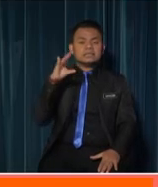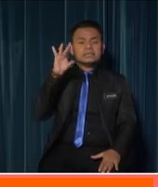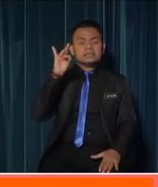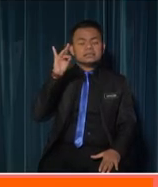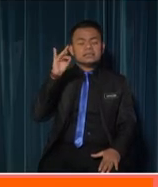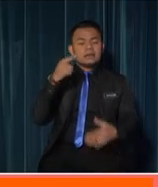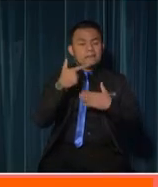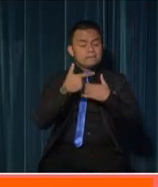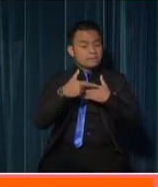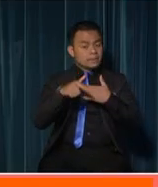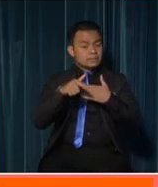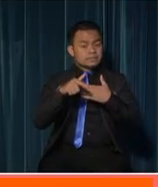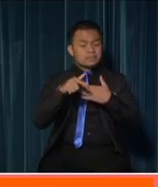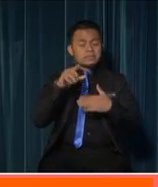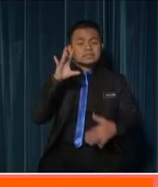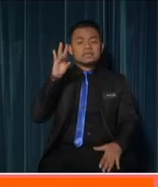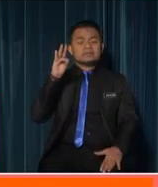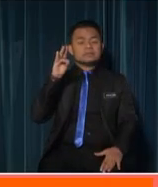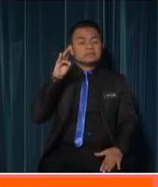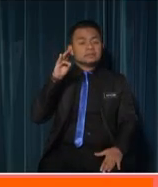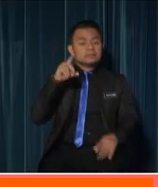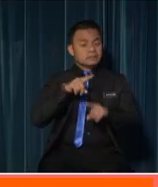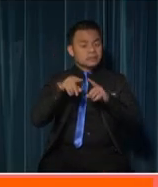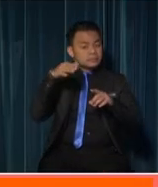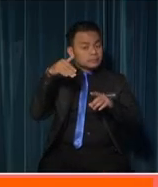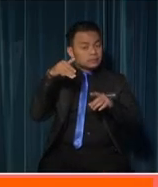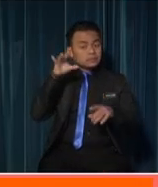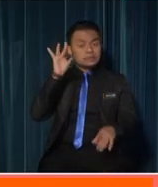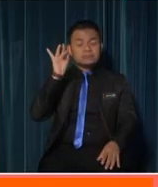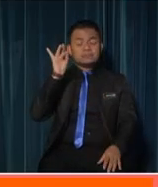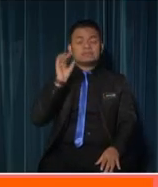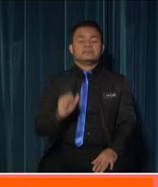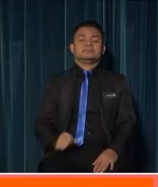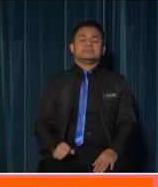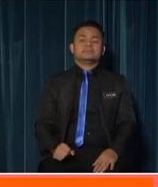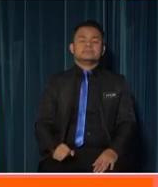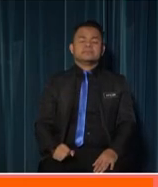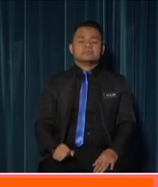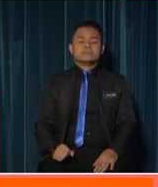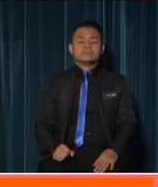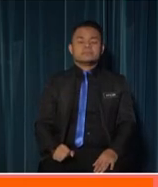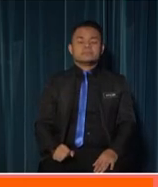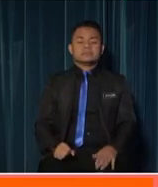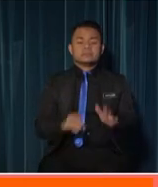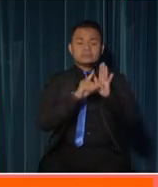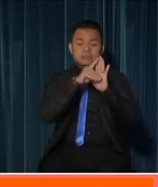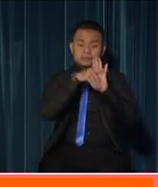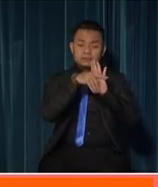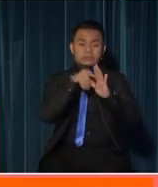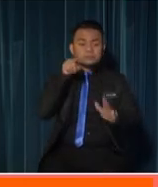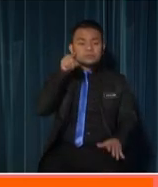7, but it has not reached 8. The minute hand is pointing